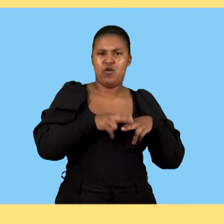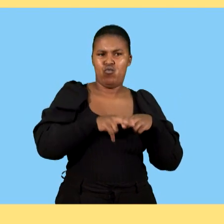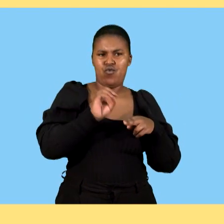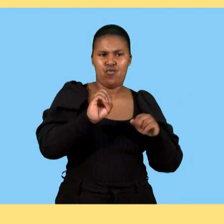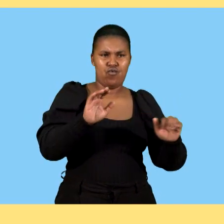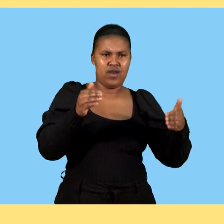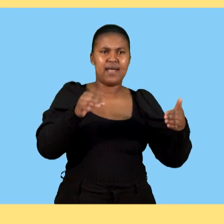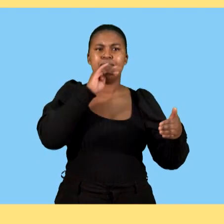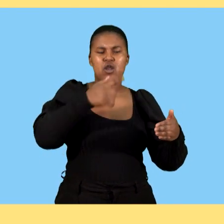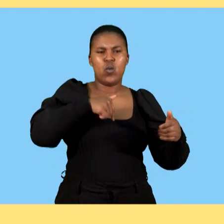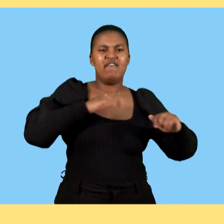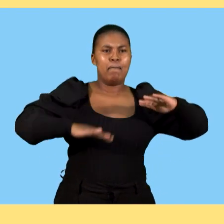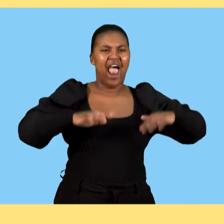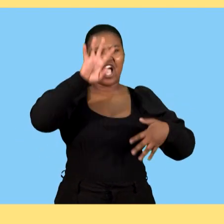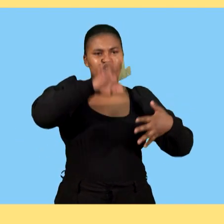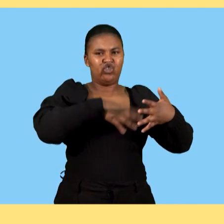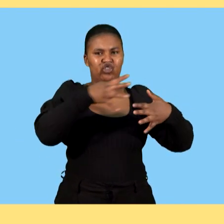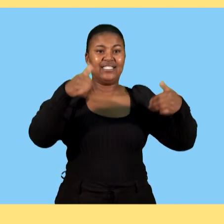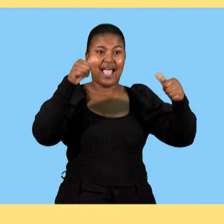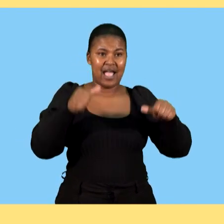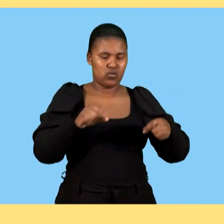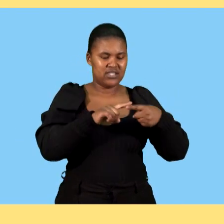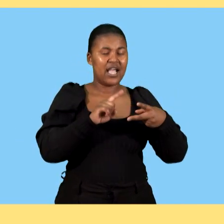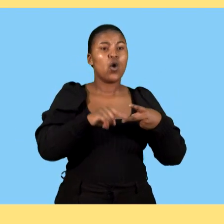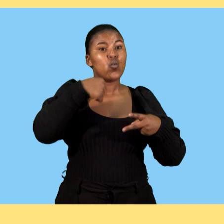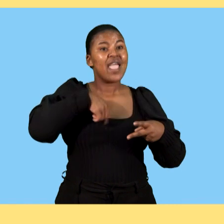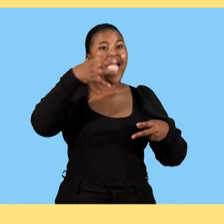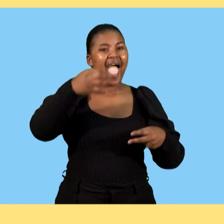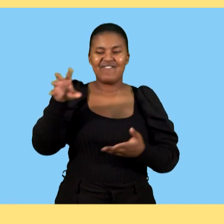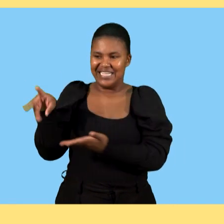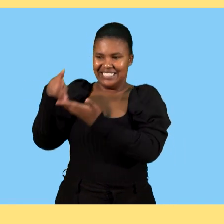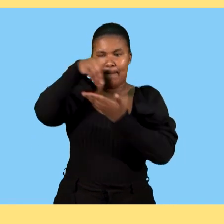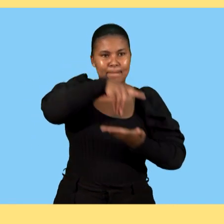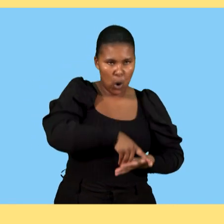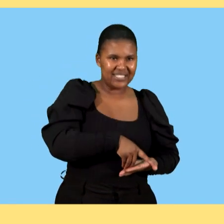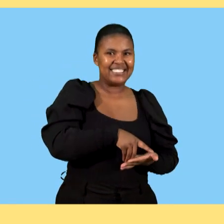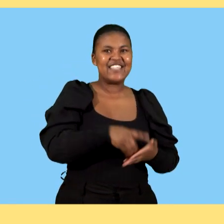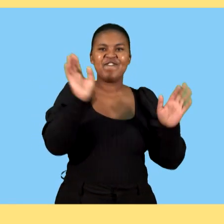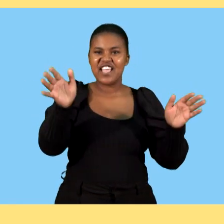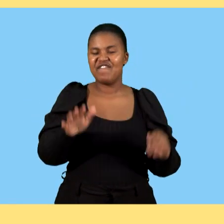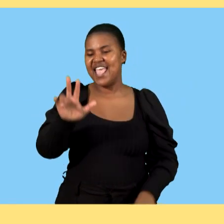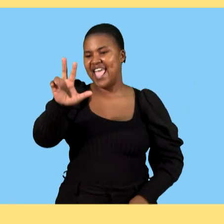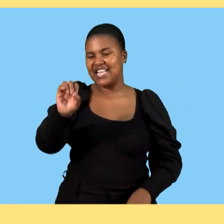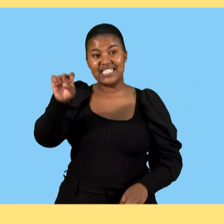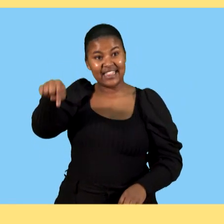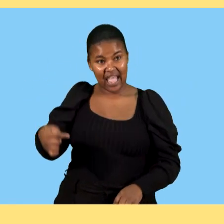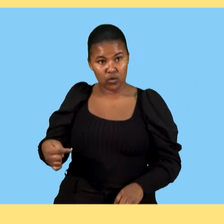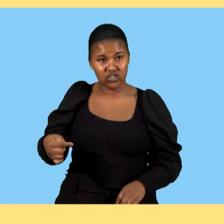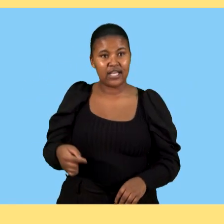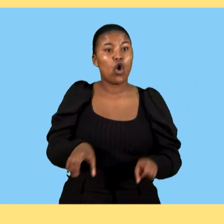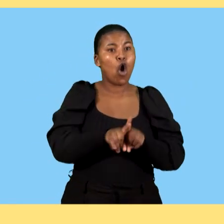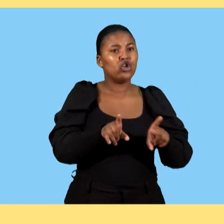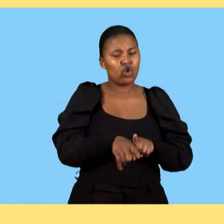section where we have a fixed deposit, 80,000. Remember, a fixed deposit is an investment. And we have, in the nominal